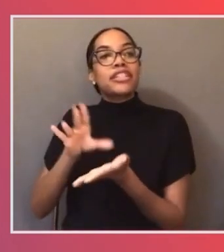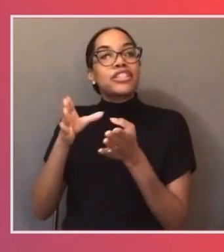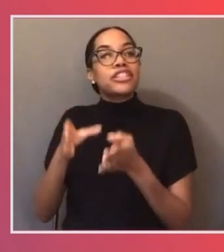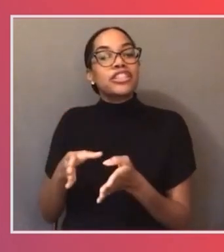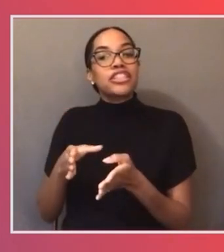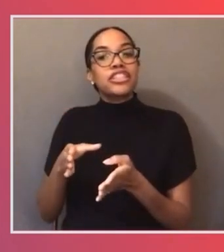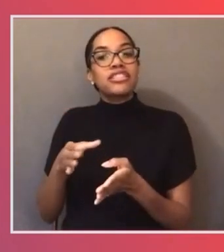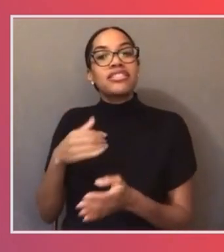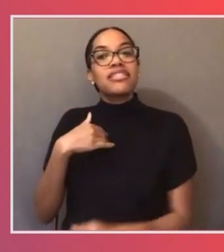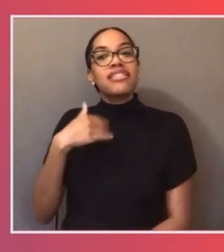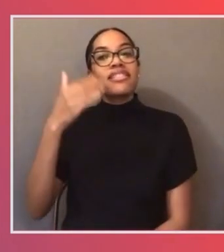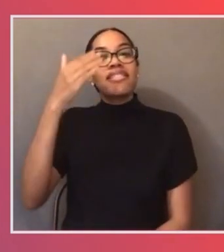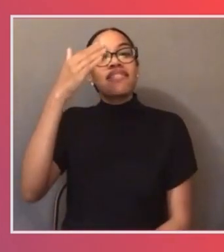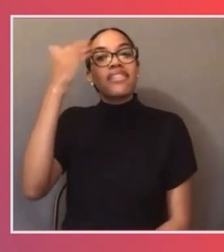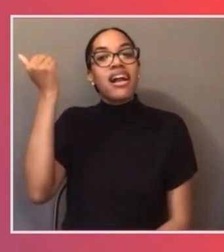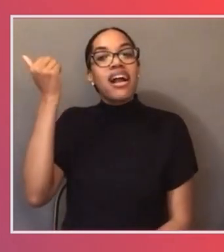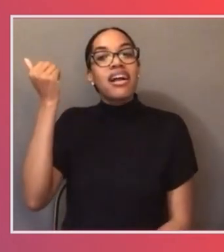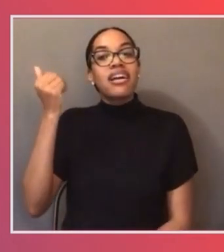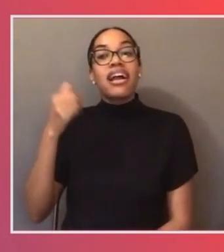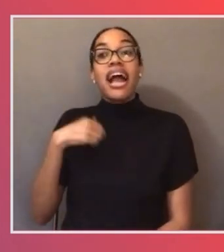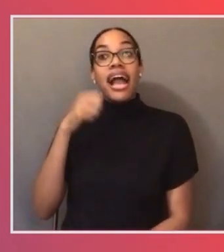hurt his groin.